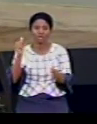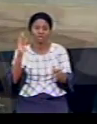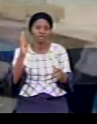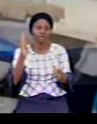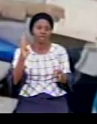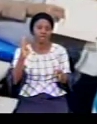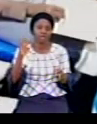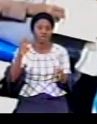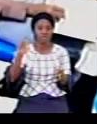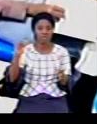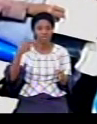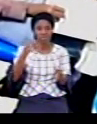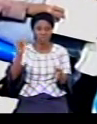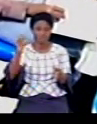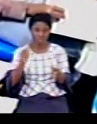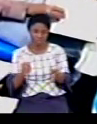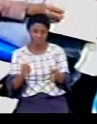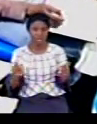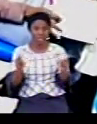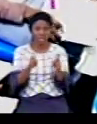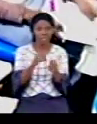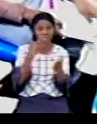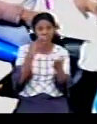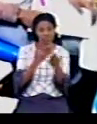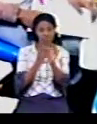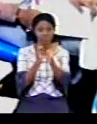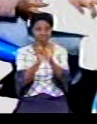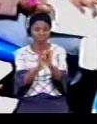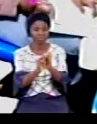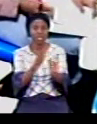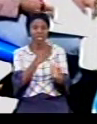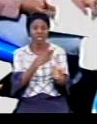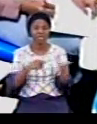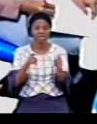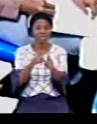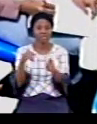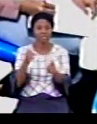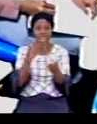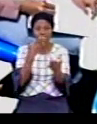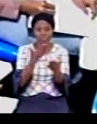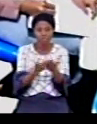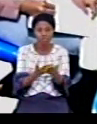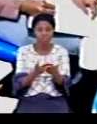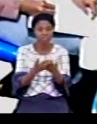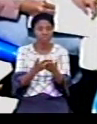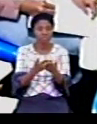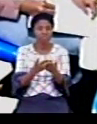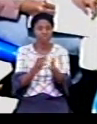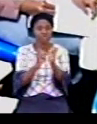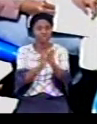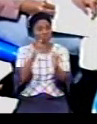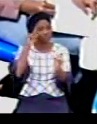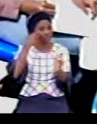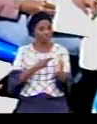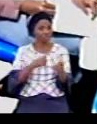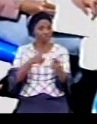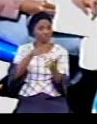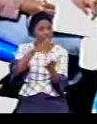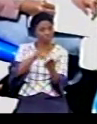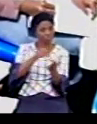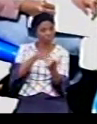forerunner, as an example, as a model for us to follow. You see, number